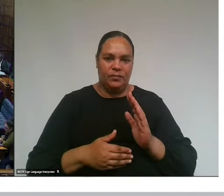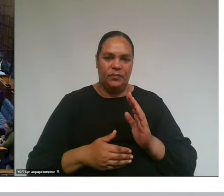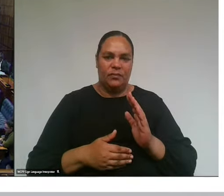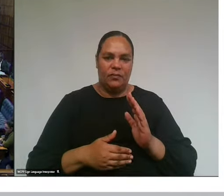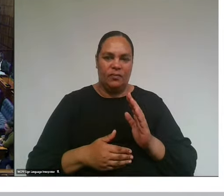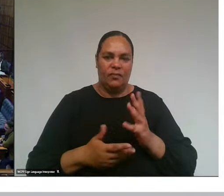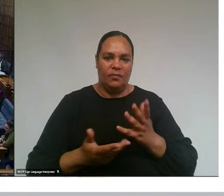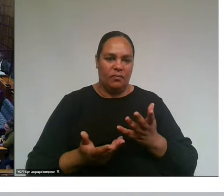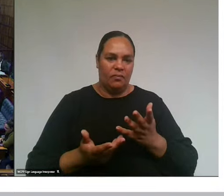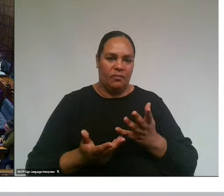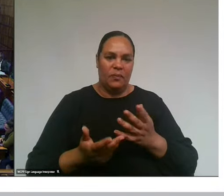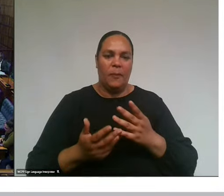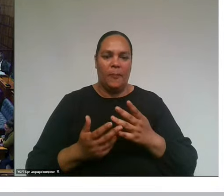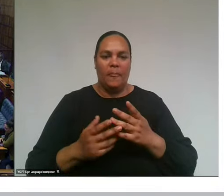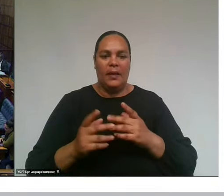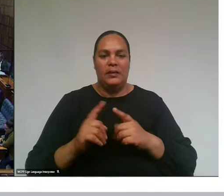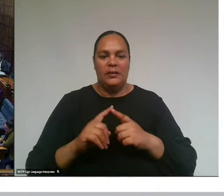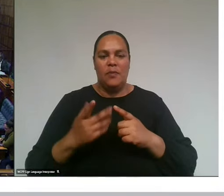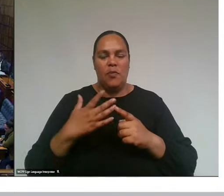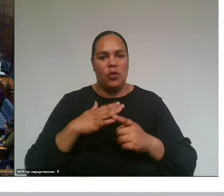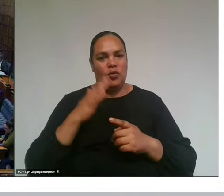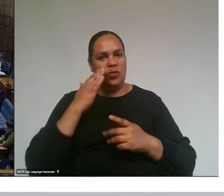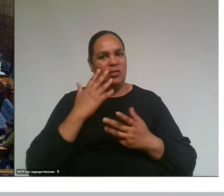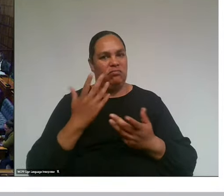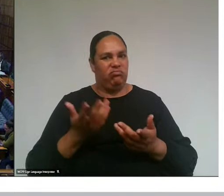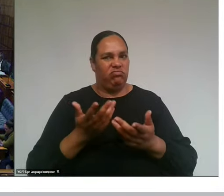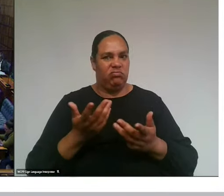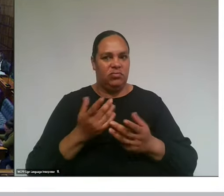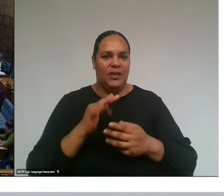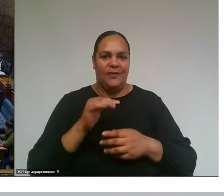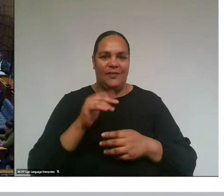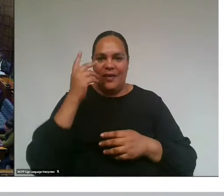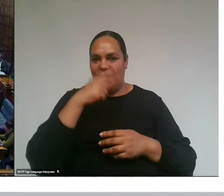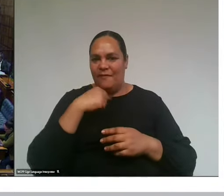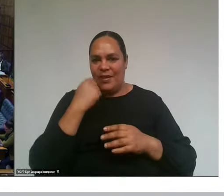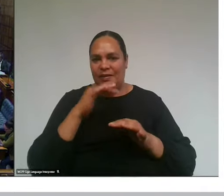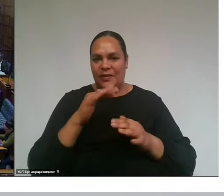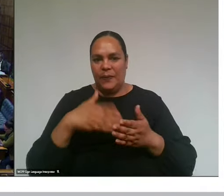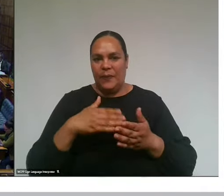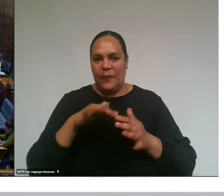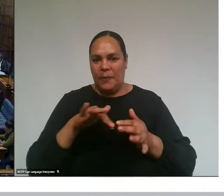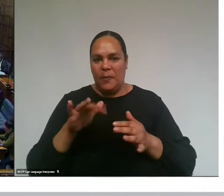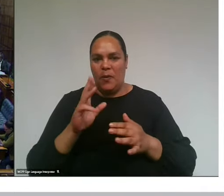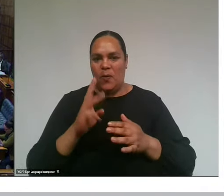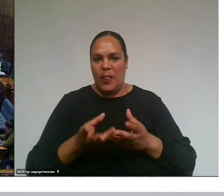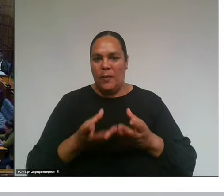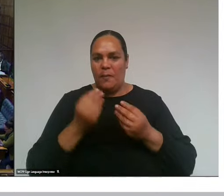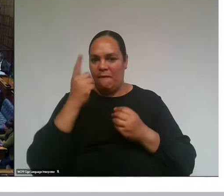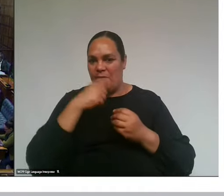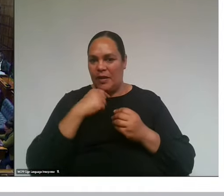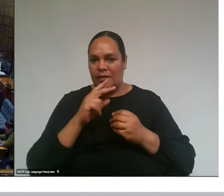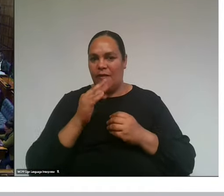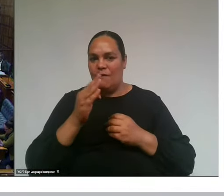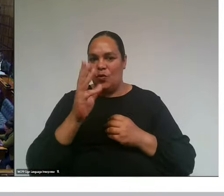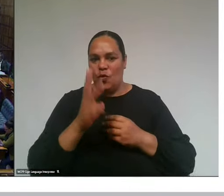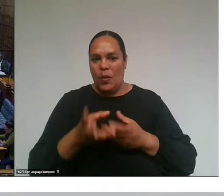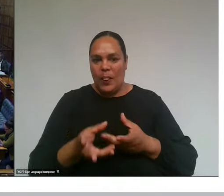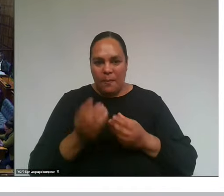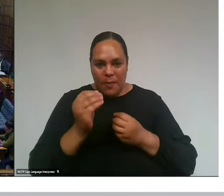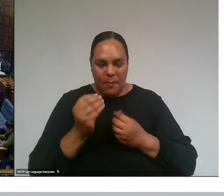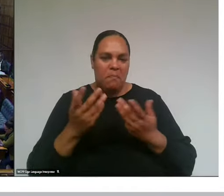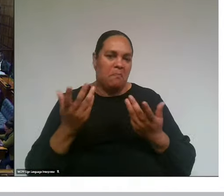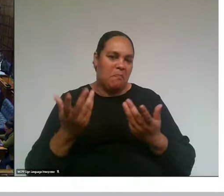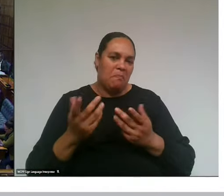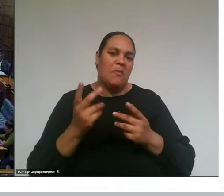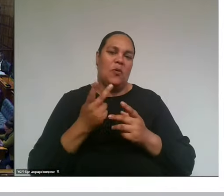and one would want to know you know whether those faceless people are going to get faces in the near future uh